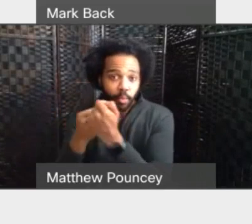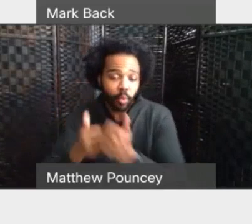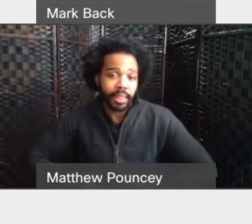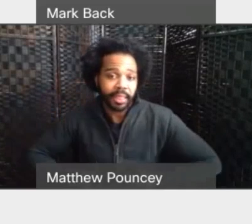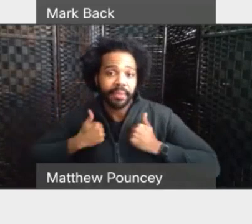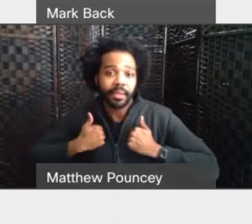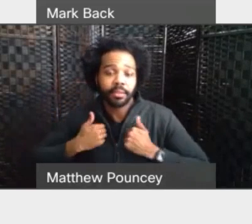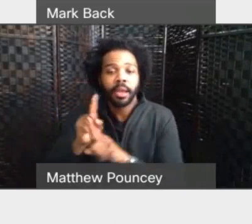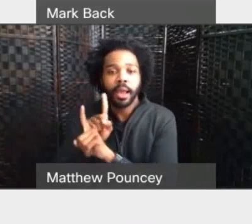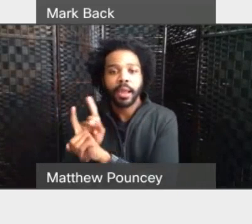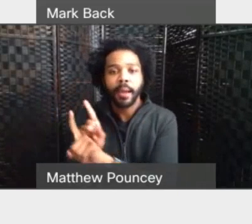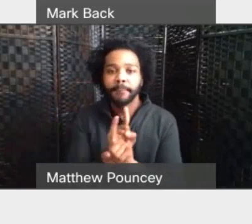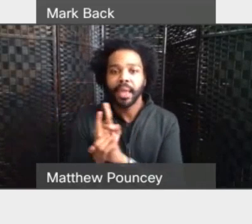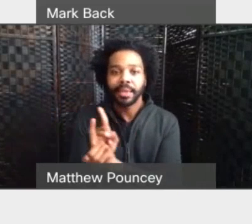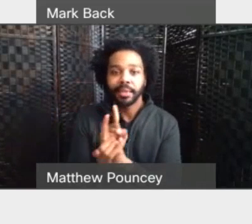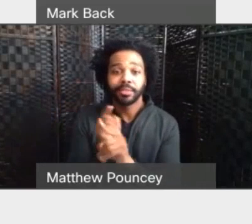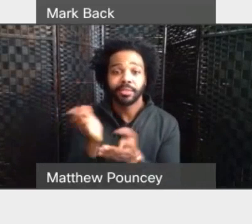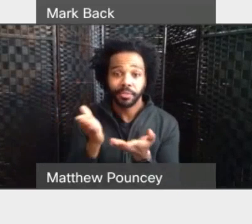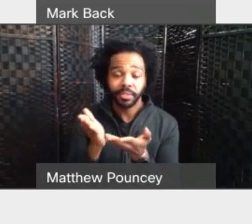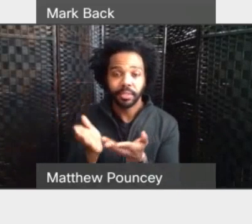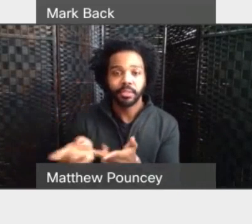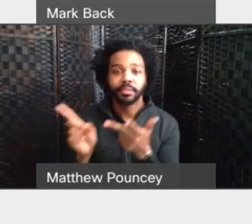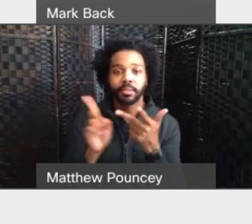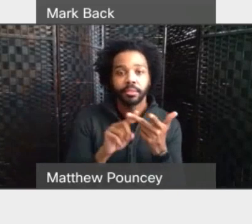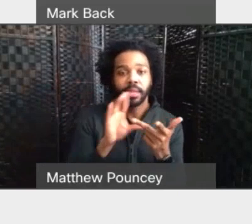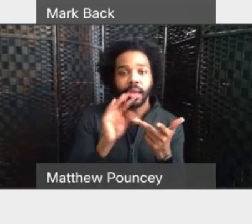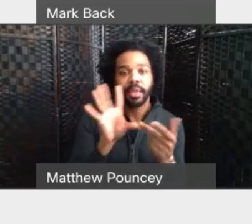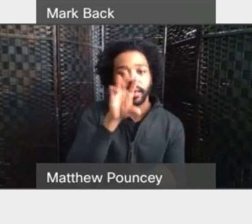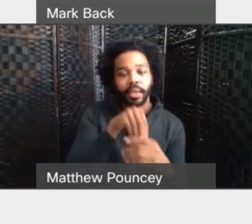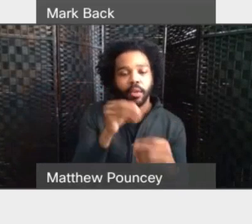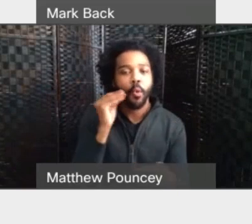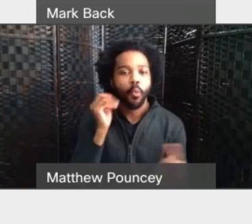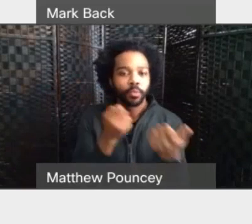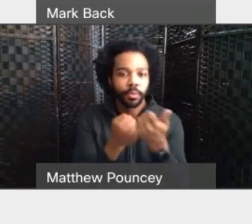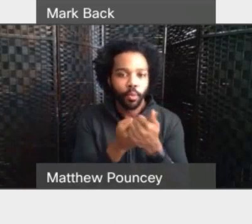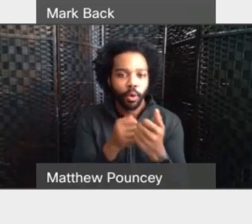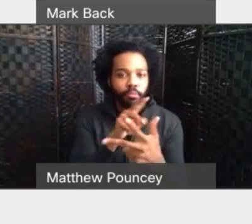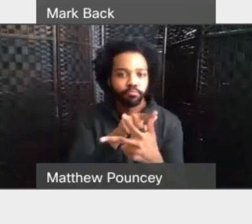companion services, and in-home support.